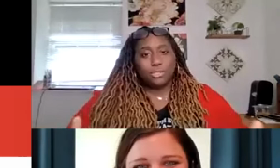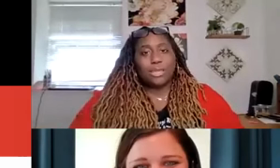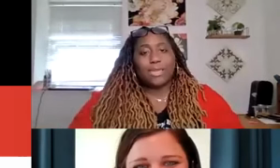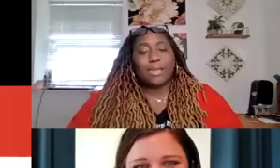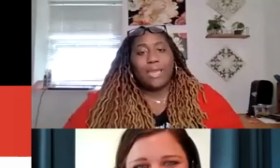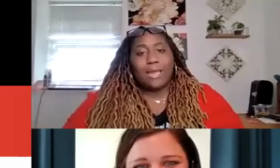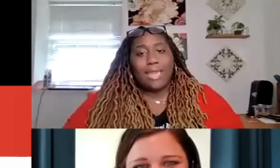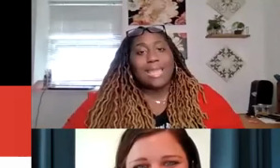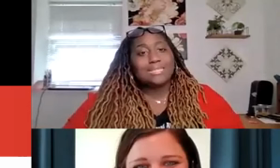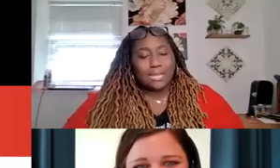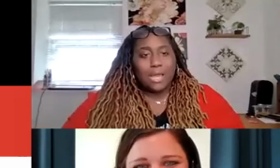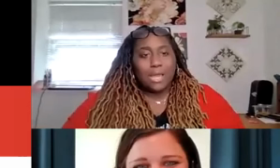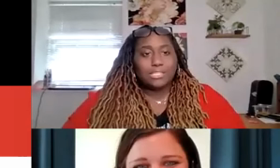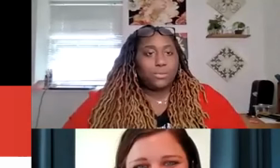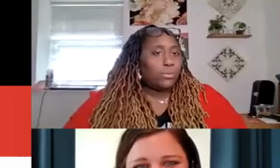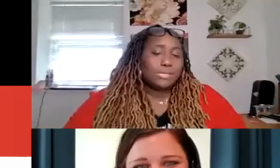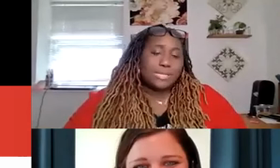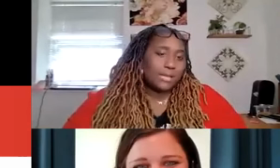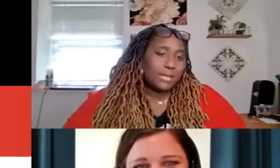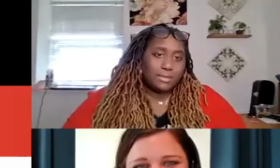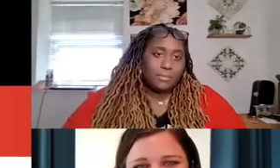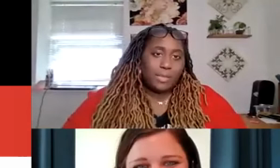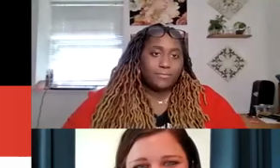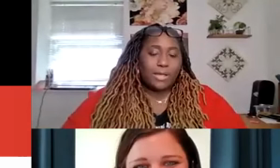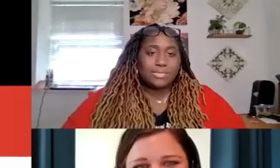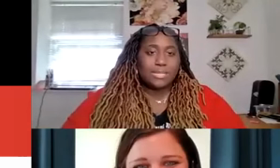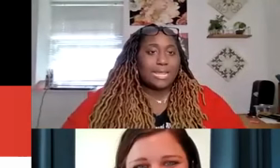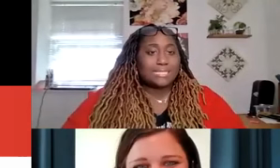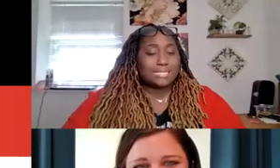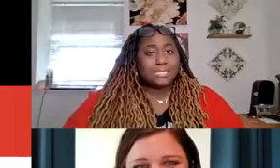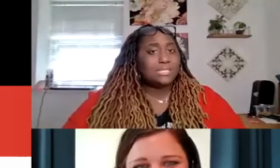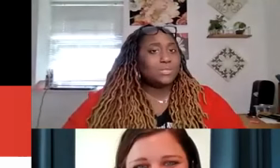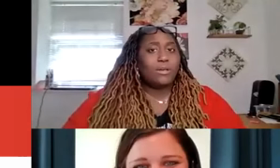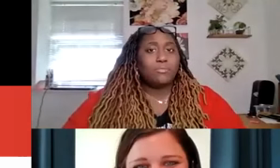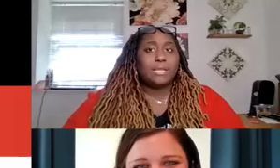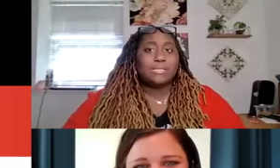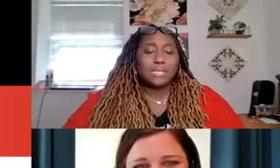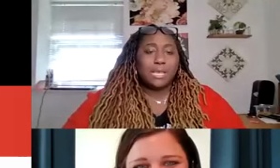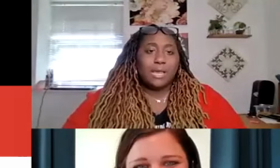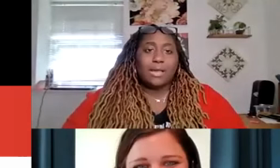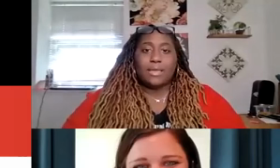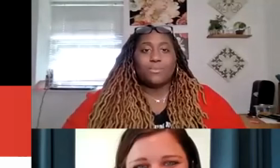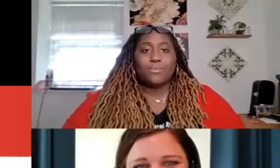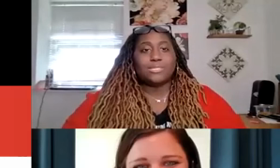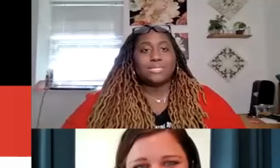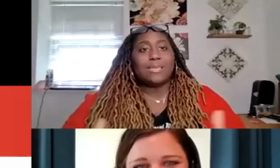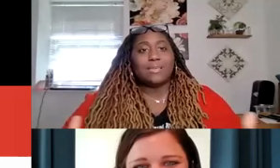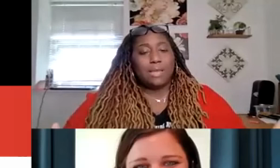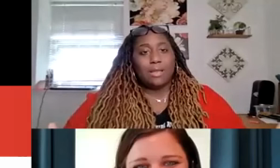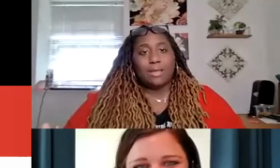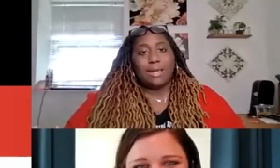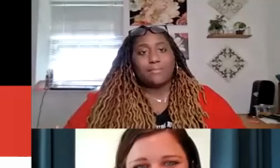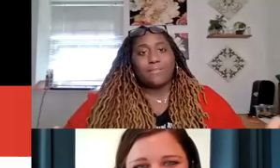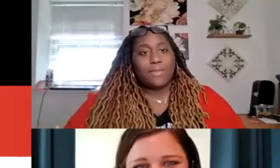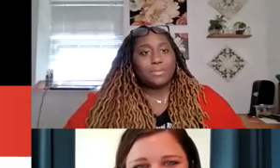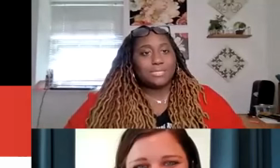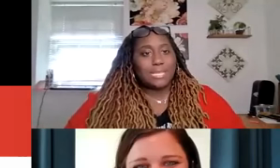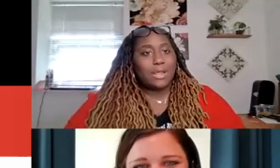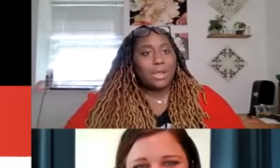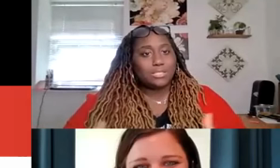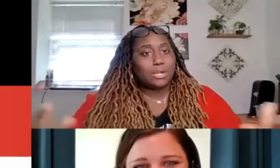they're looking at technology. What is that going to mean for us in the next 6 to 12 months? And we're seeing a lot